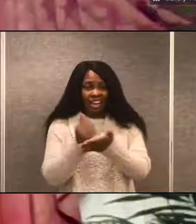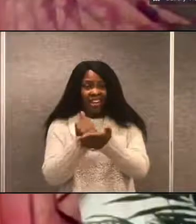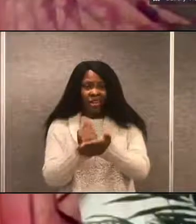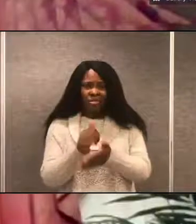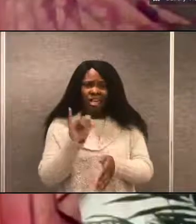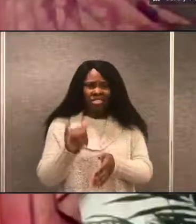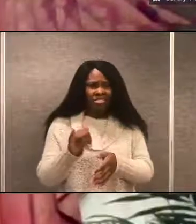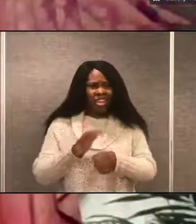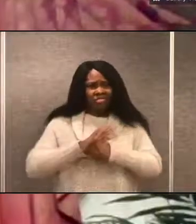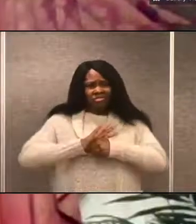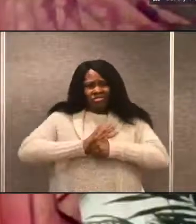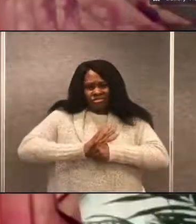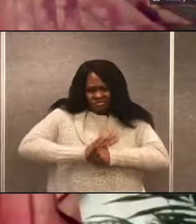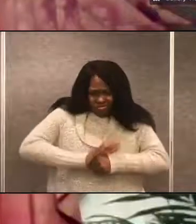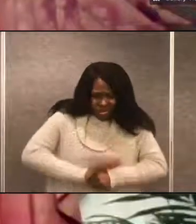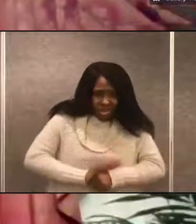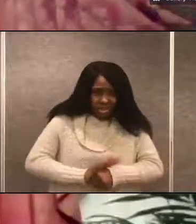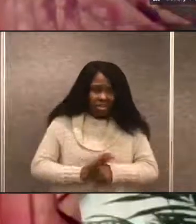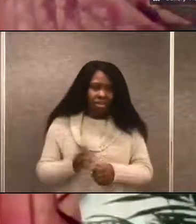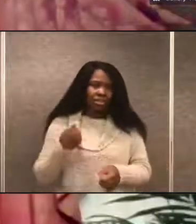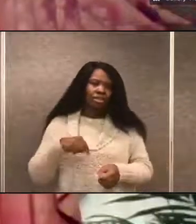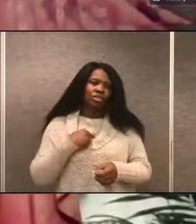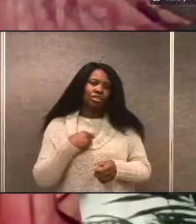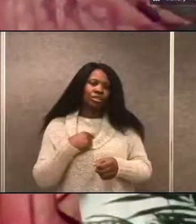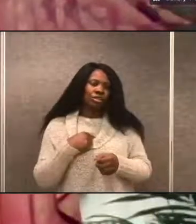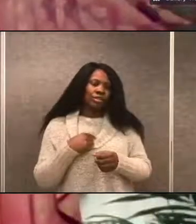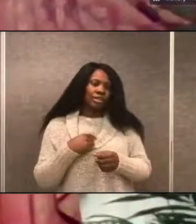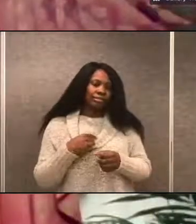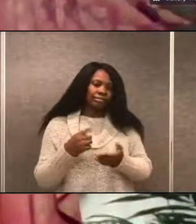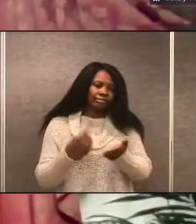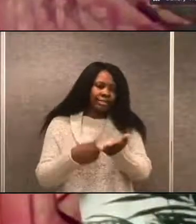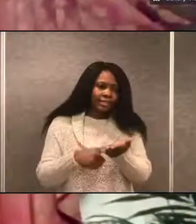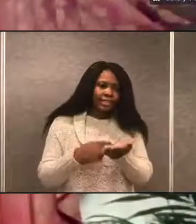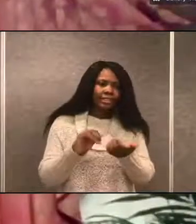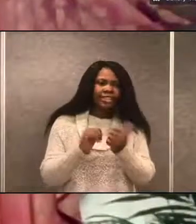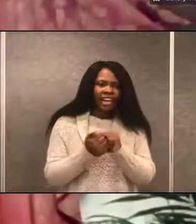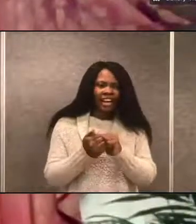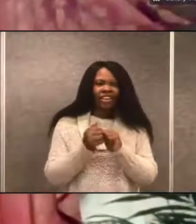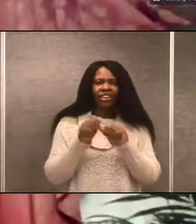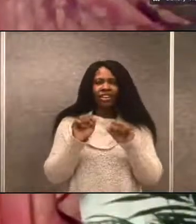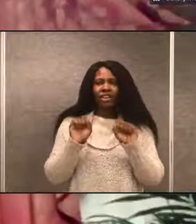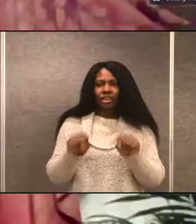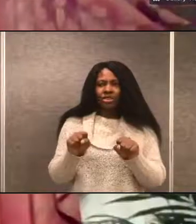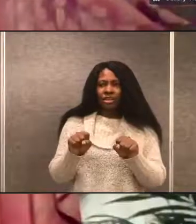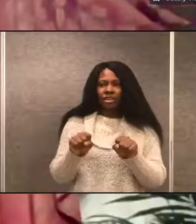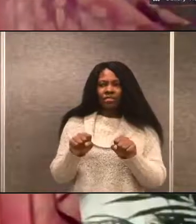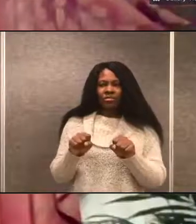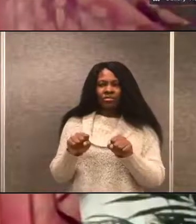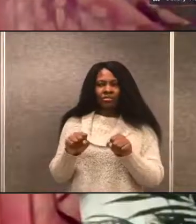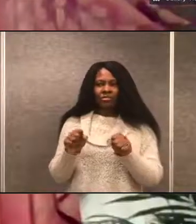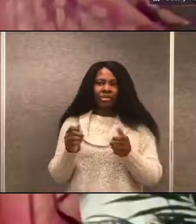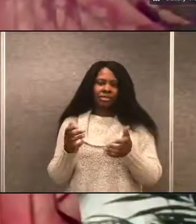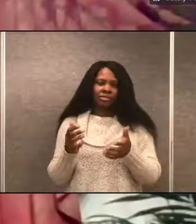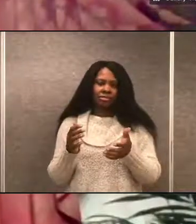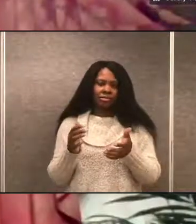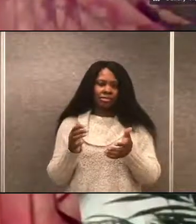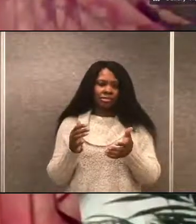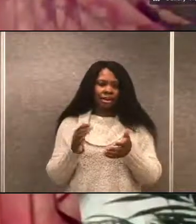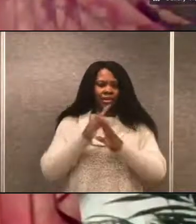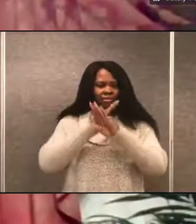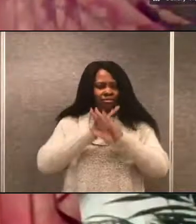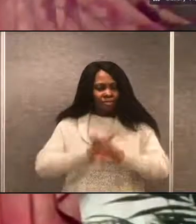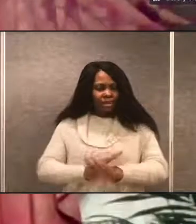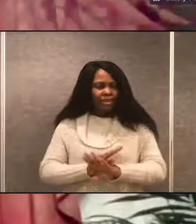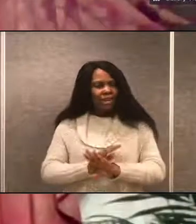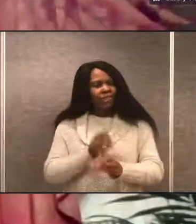We talk about mindfulness, how to just stop and just take it all in and learn how to center yourself and get into your inner being